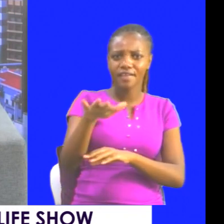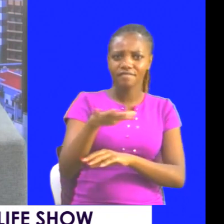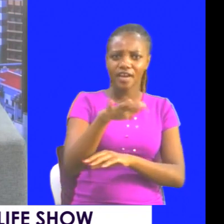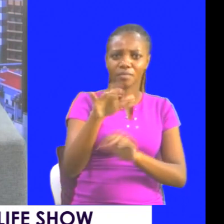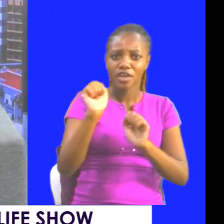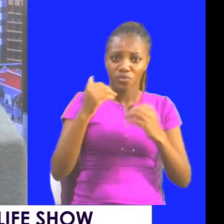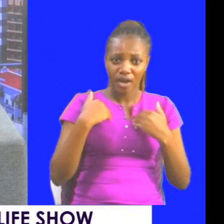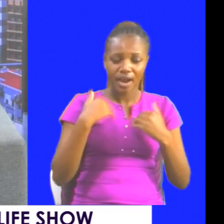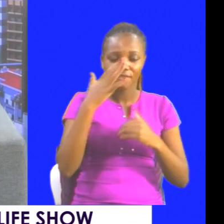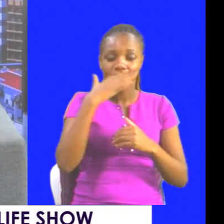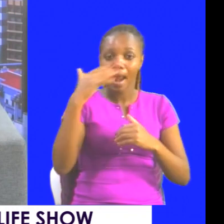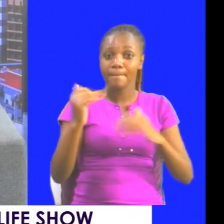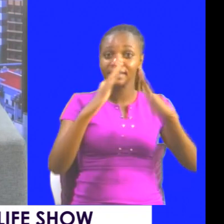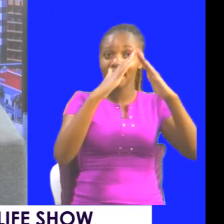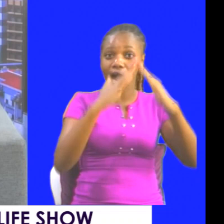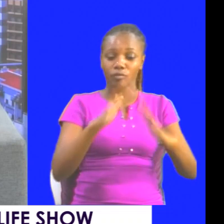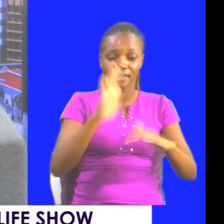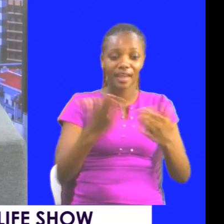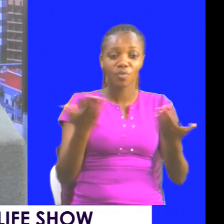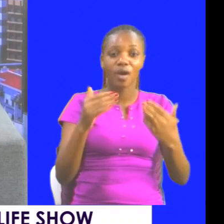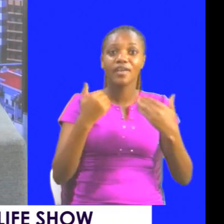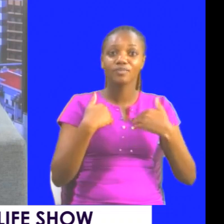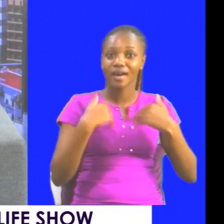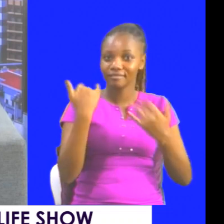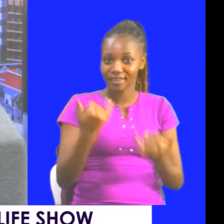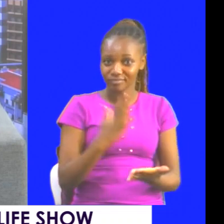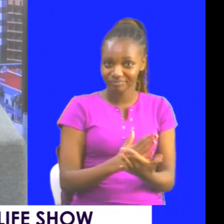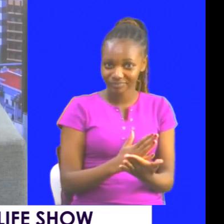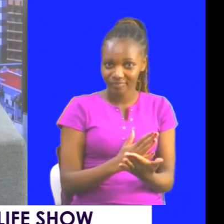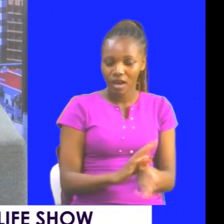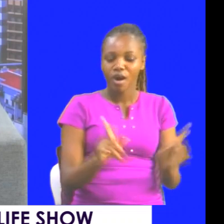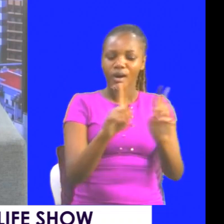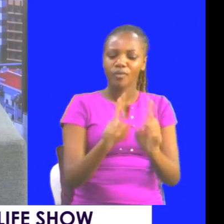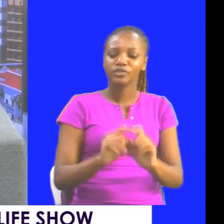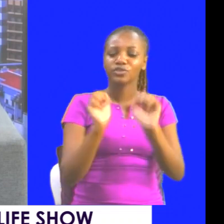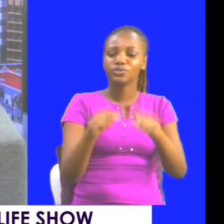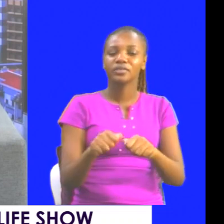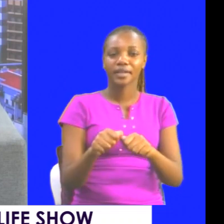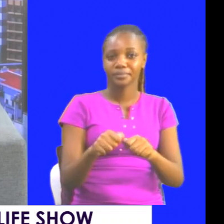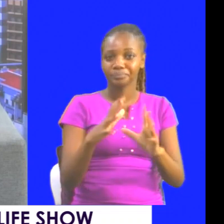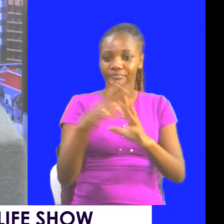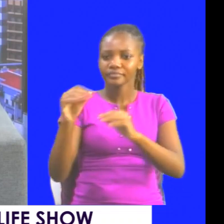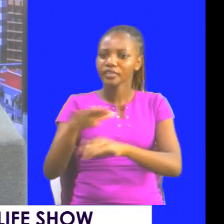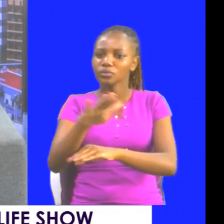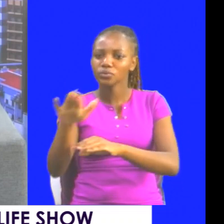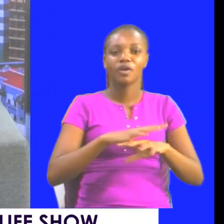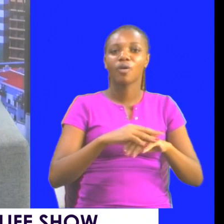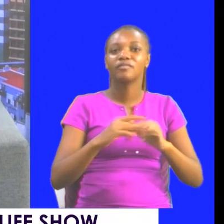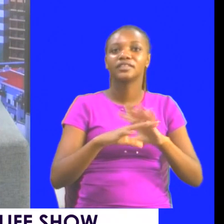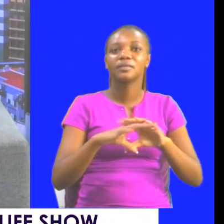better, affordable, better housing than where you've been. You can get yourself to a place where you